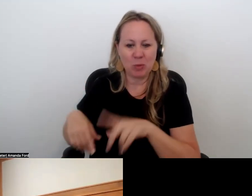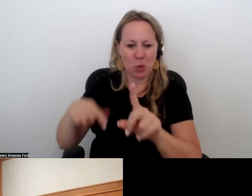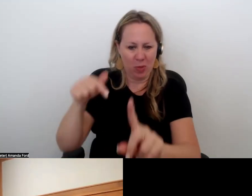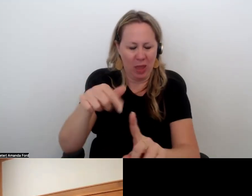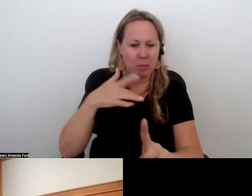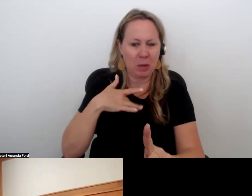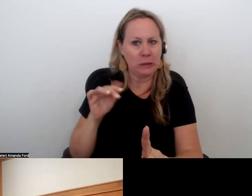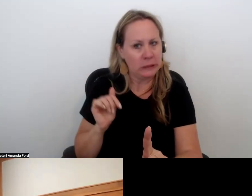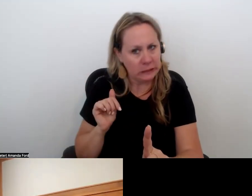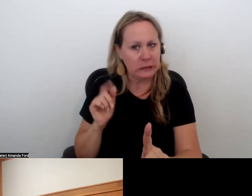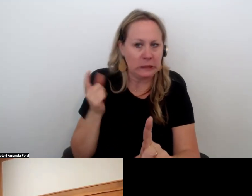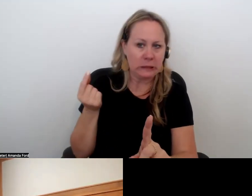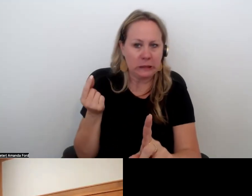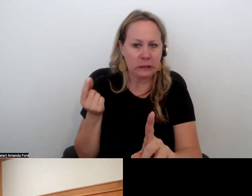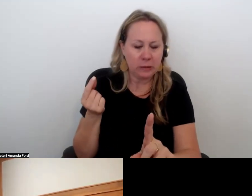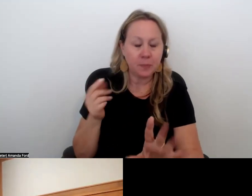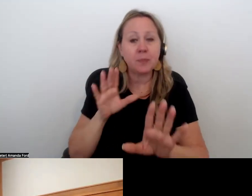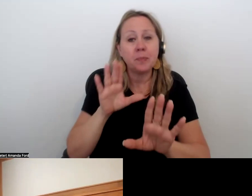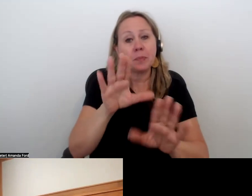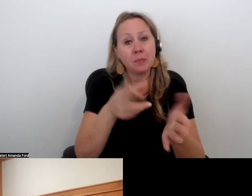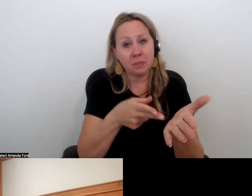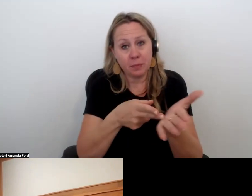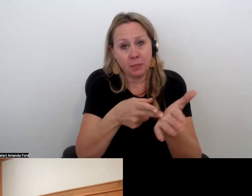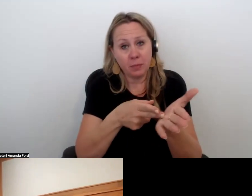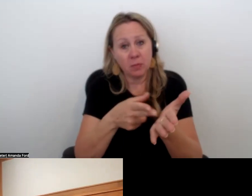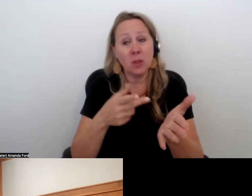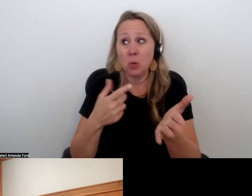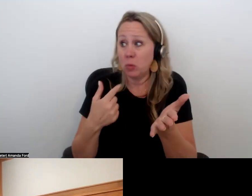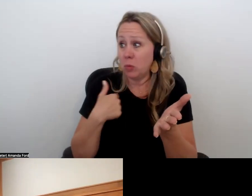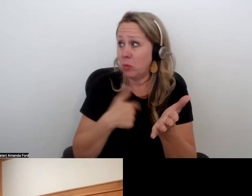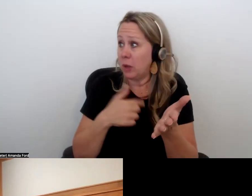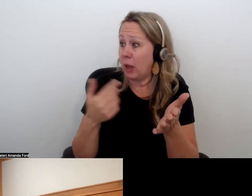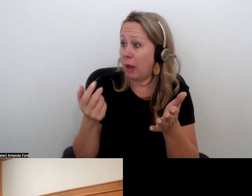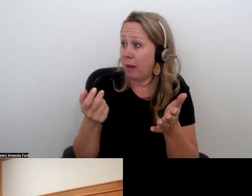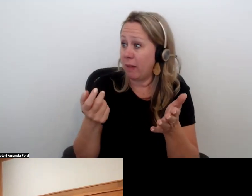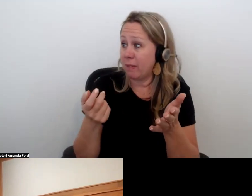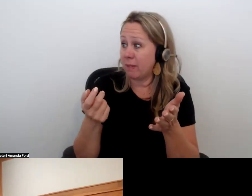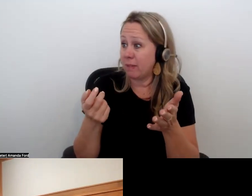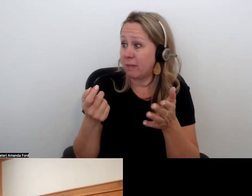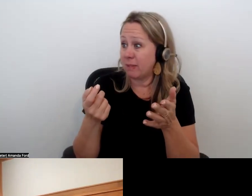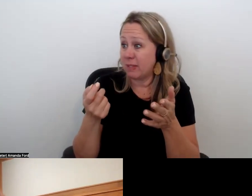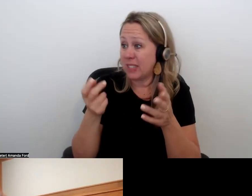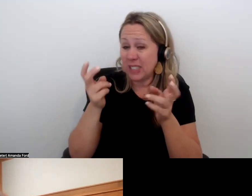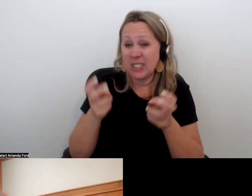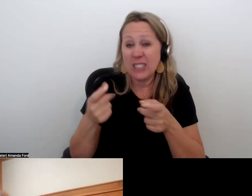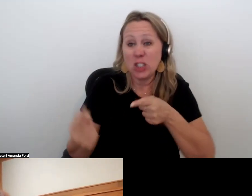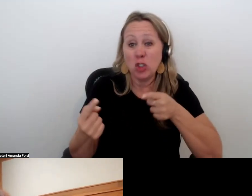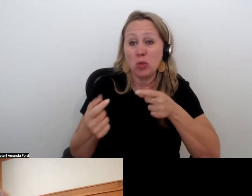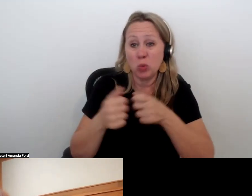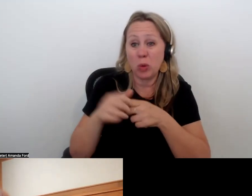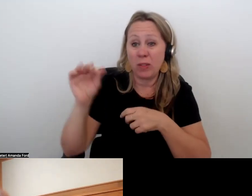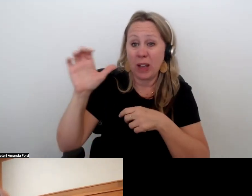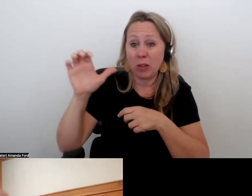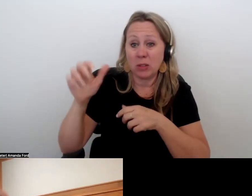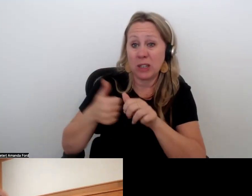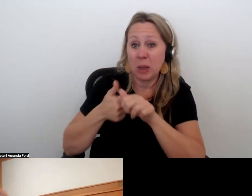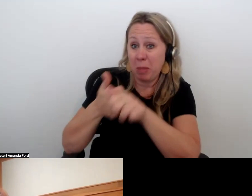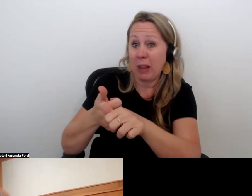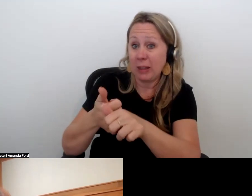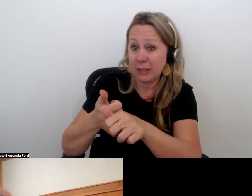be honest, we do have issues with faculty compliance. That is to say, sometimes faculty